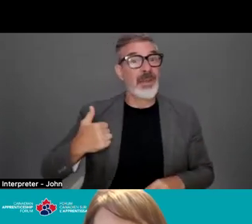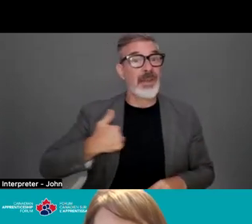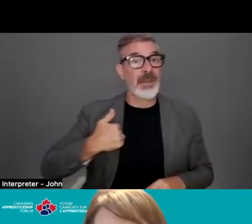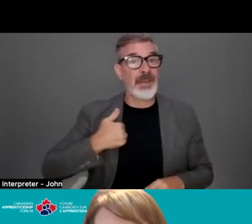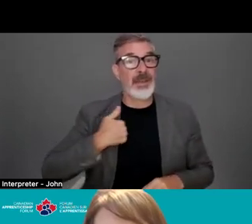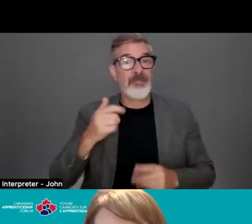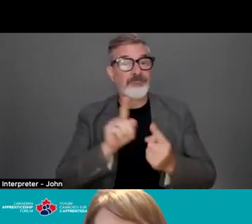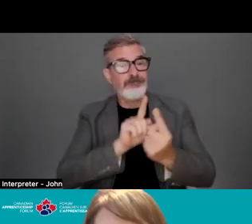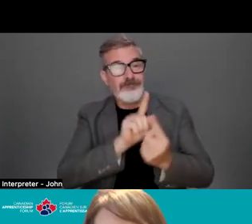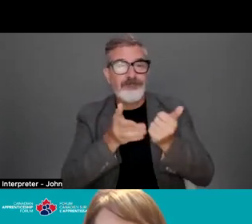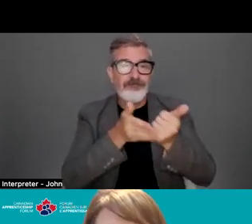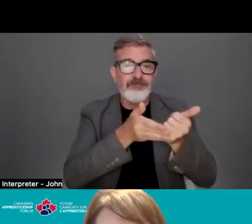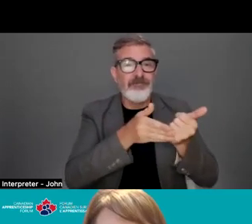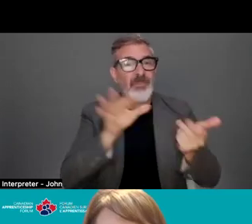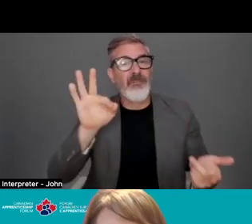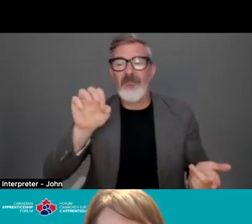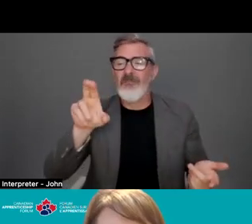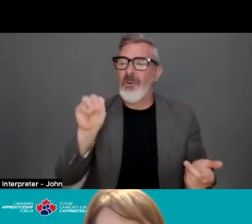Forum.